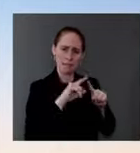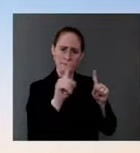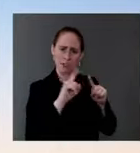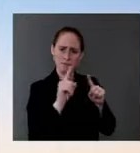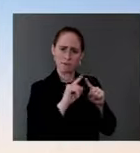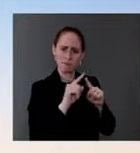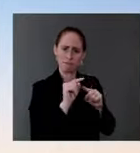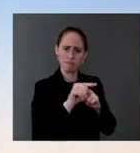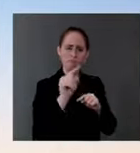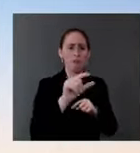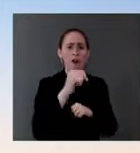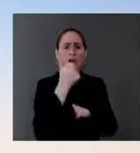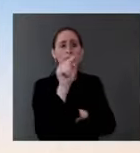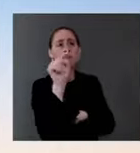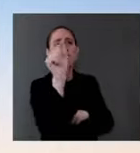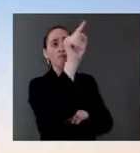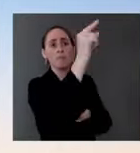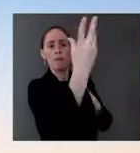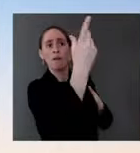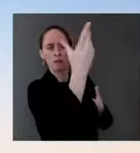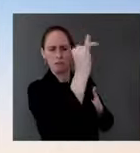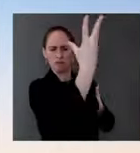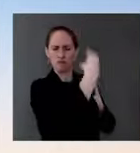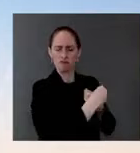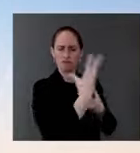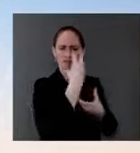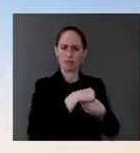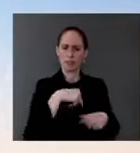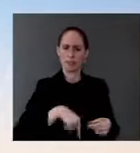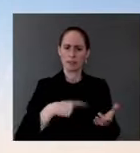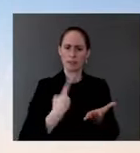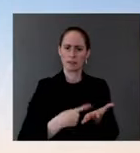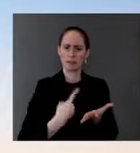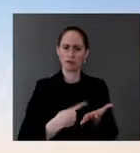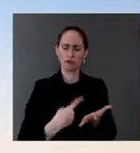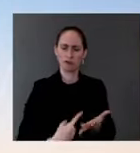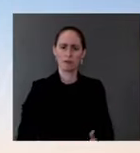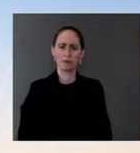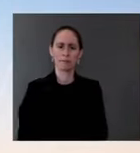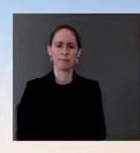is conversations about Ukraine without Ukraine or conversations about NATO without